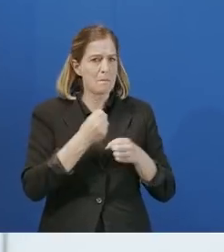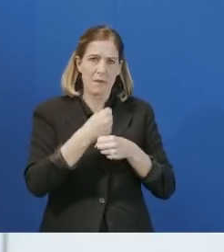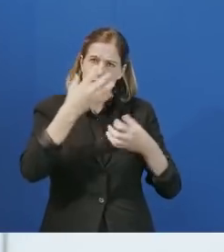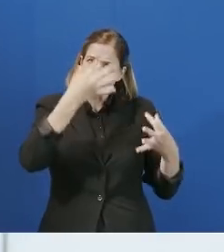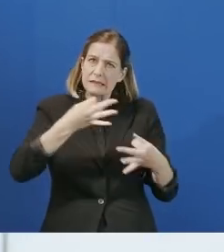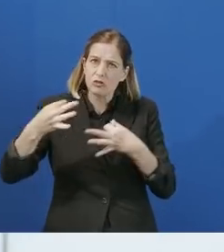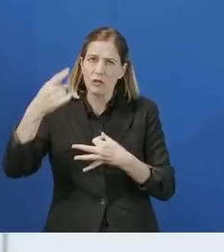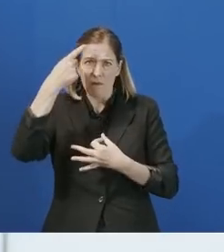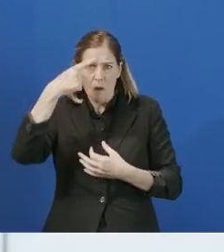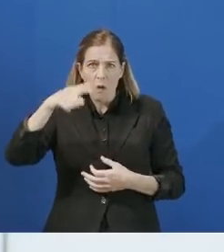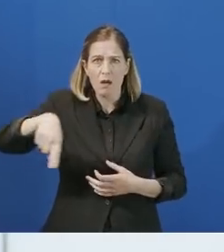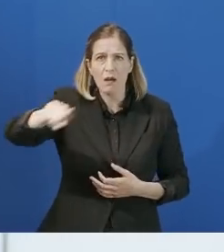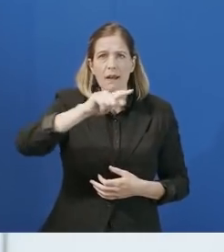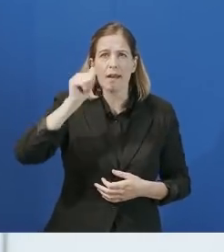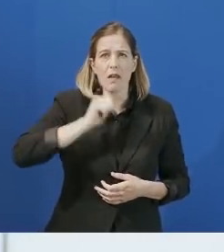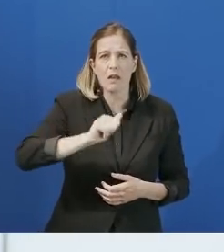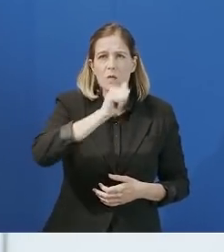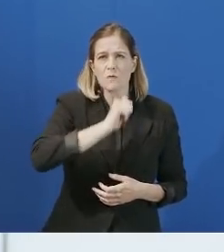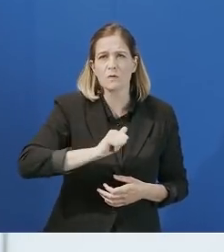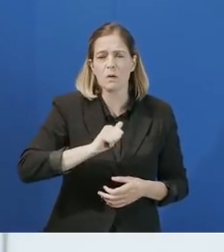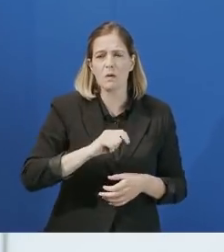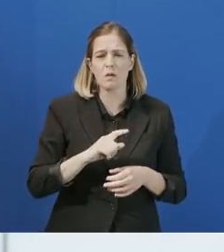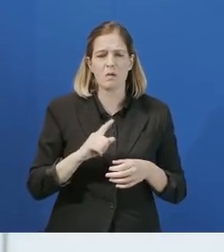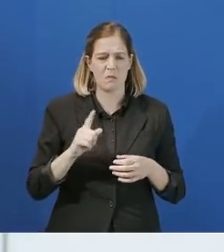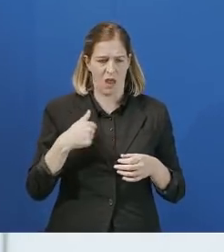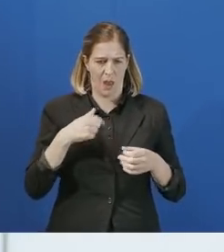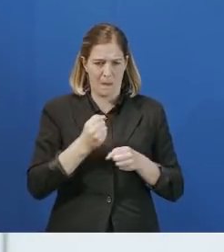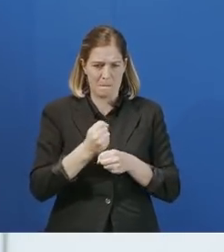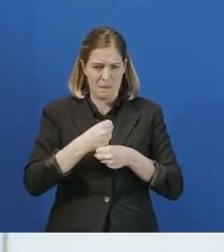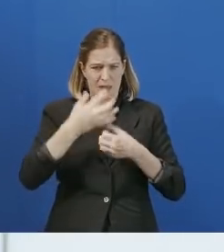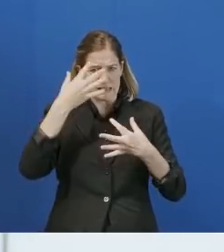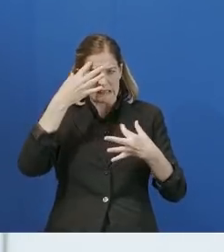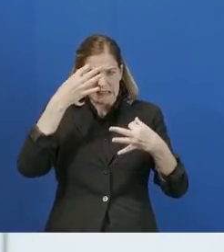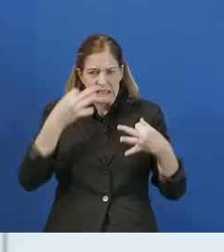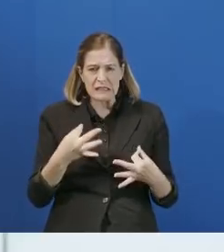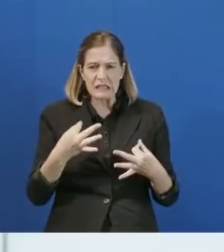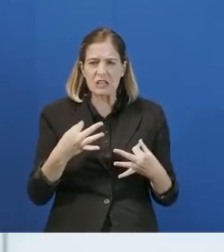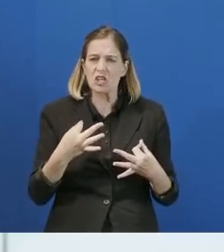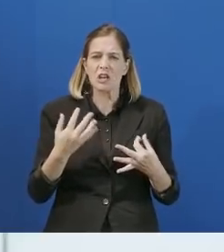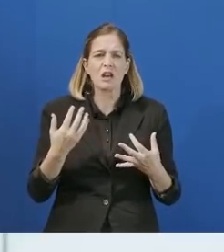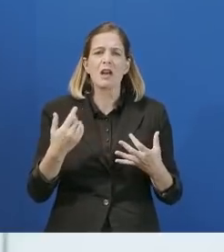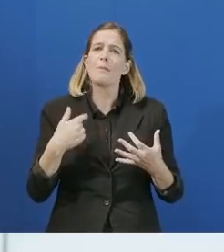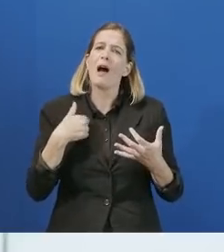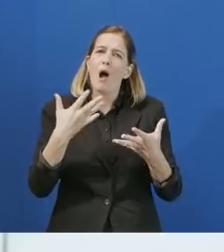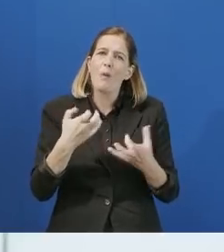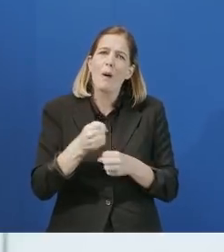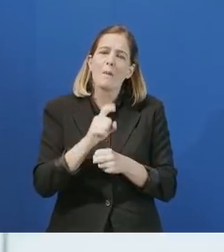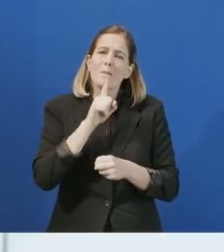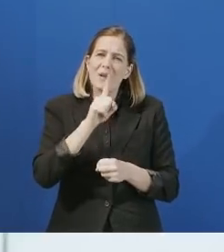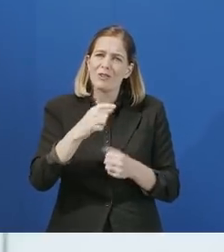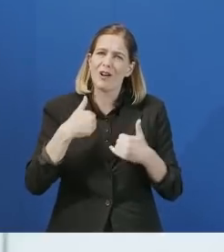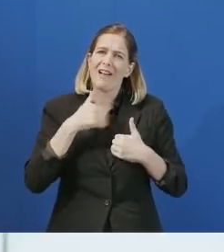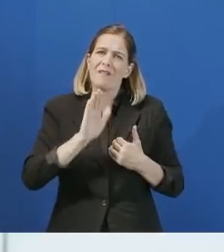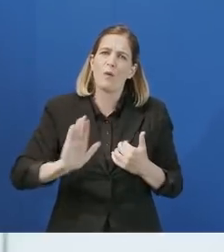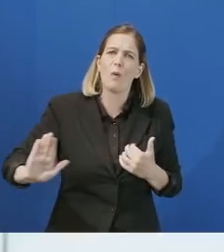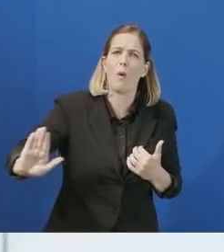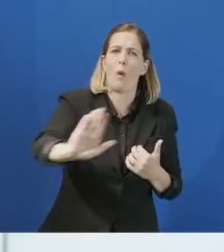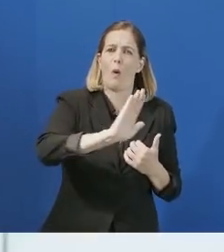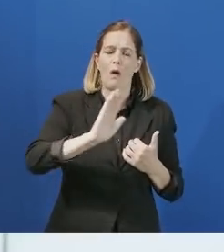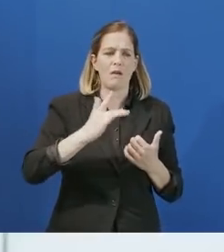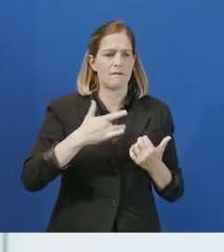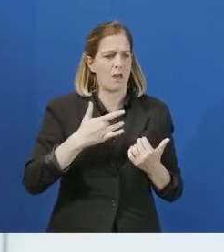the citizen and consumer confidence of the largest portion of your